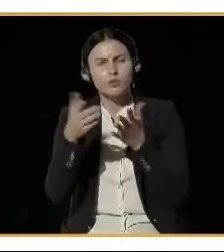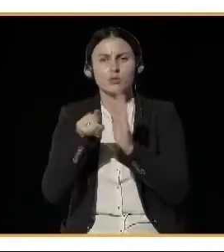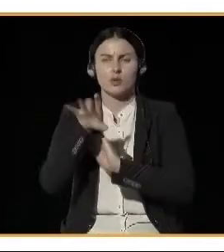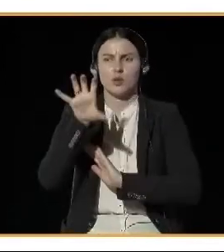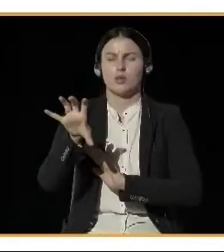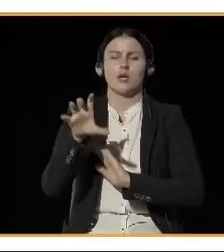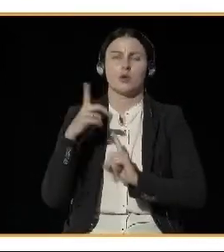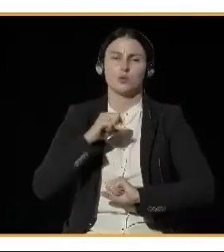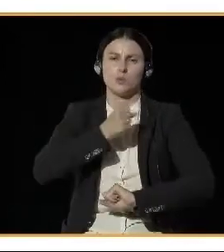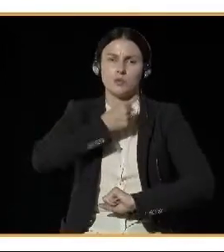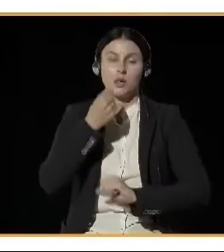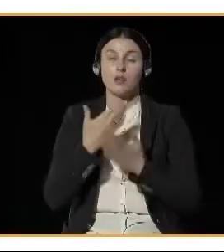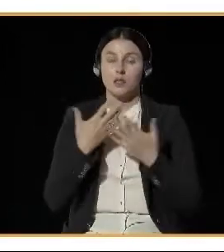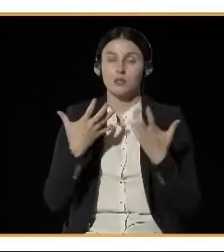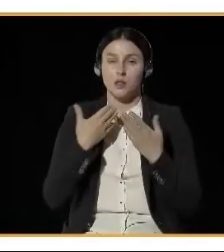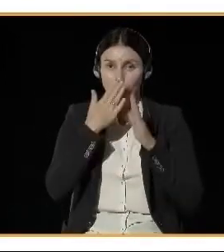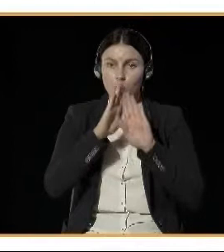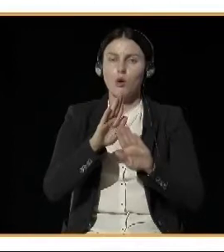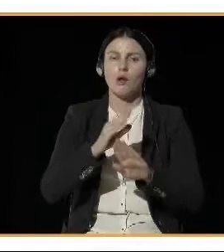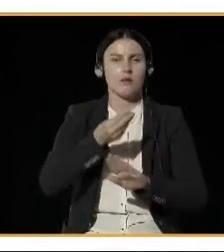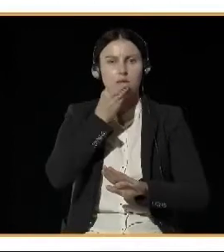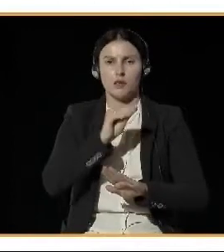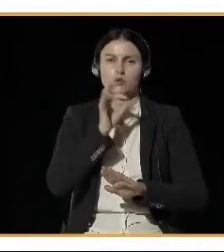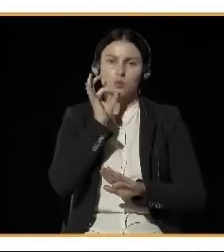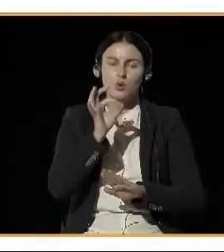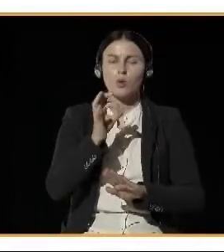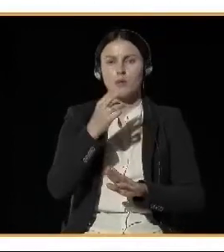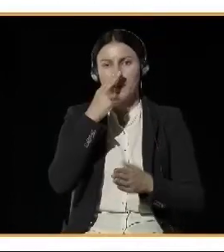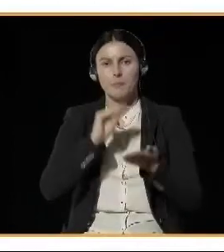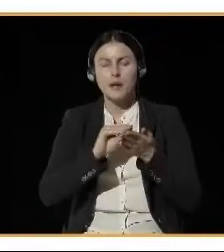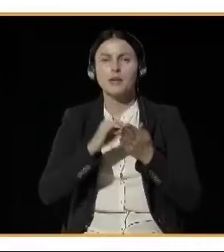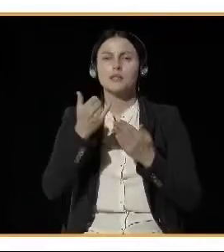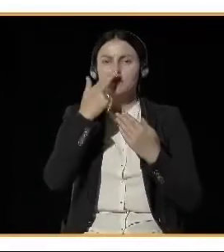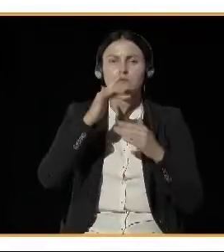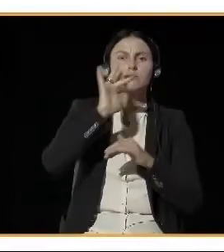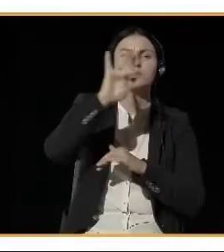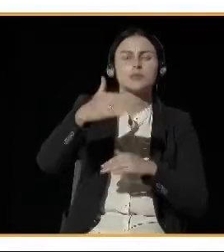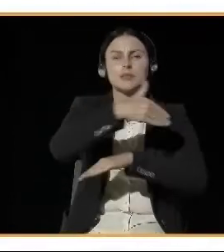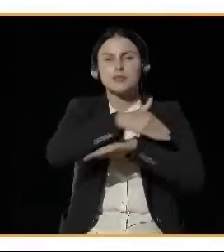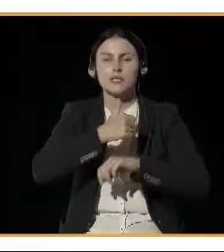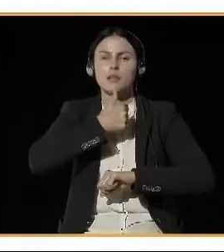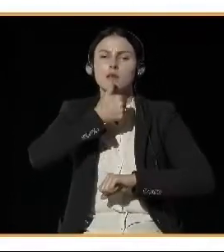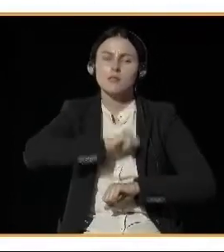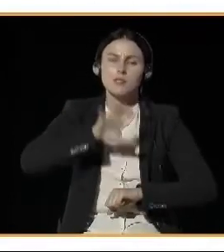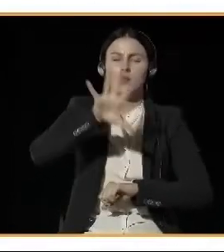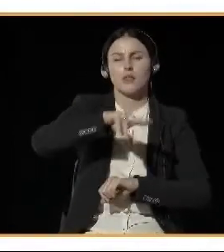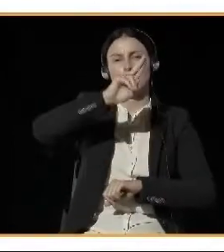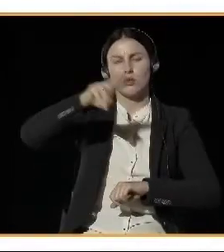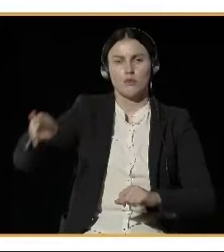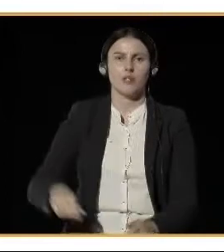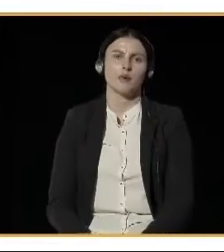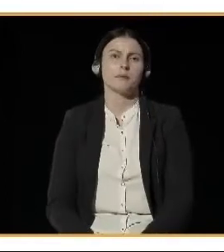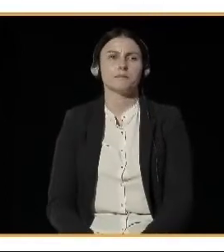practice from other countries, from Iceland and Norway. So let's start. We will start with